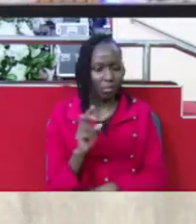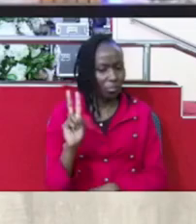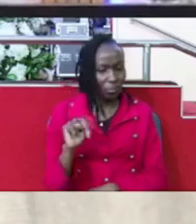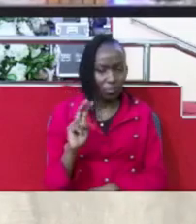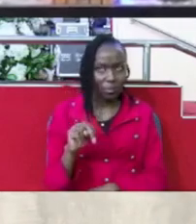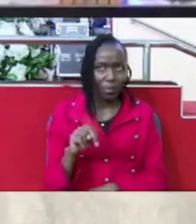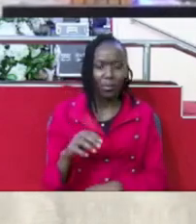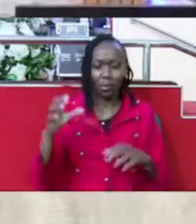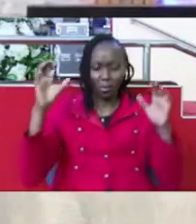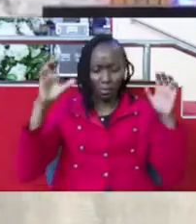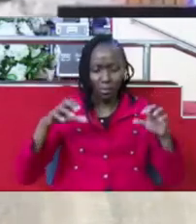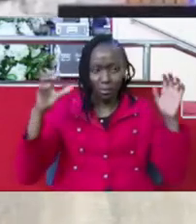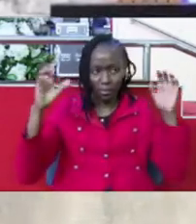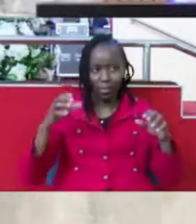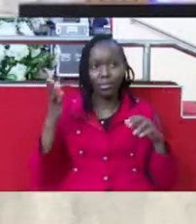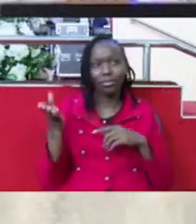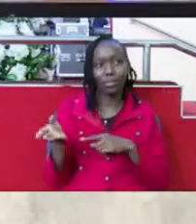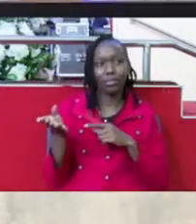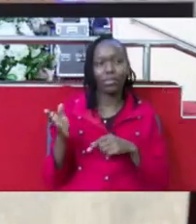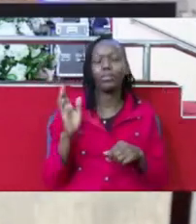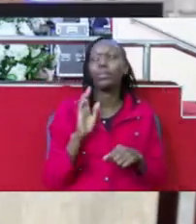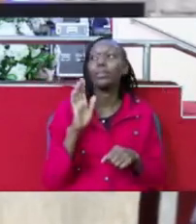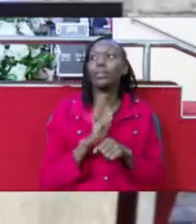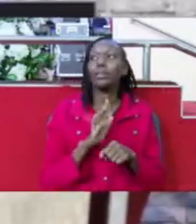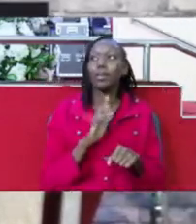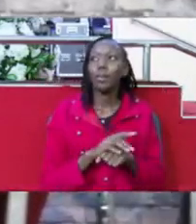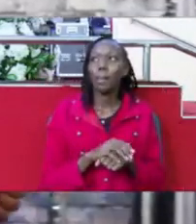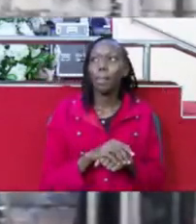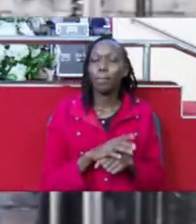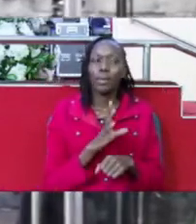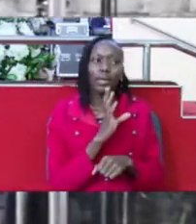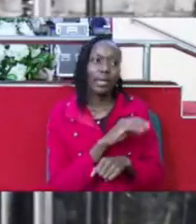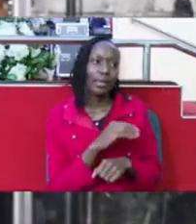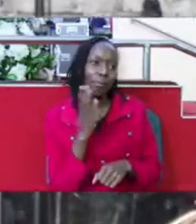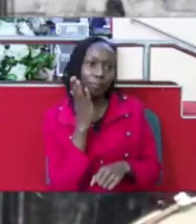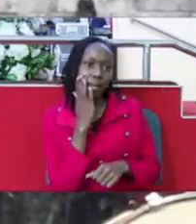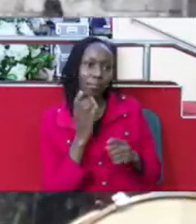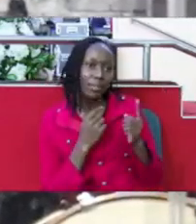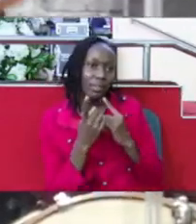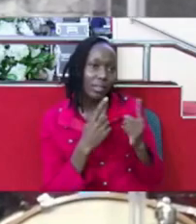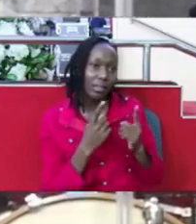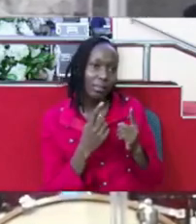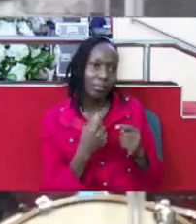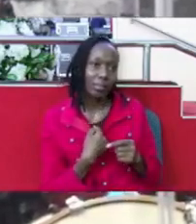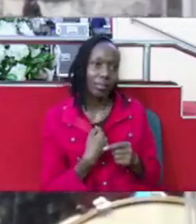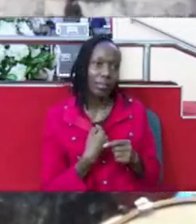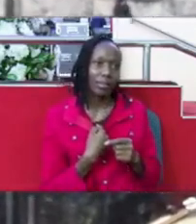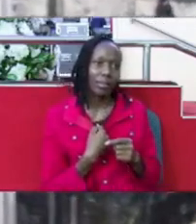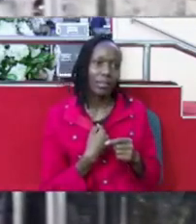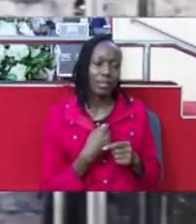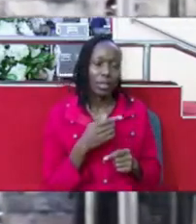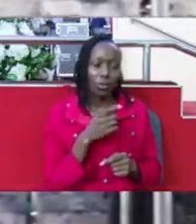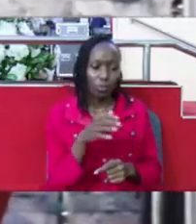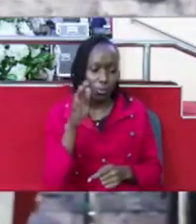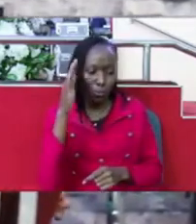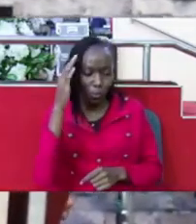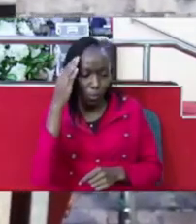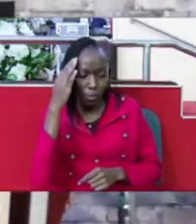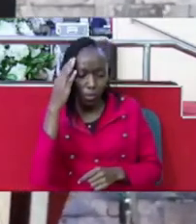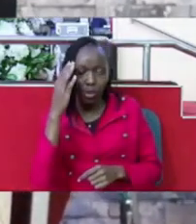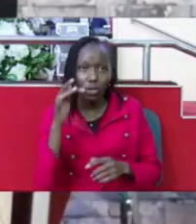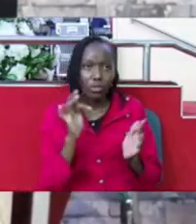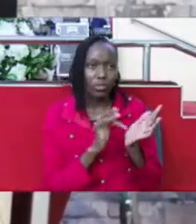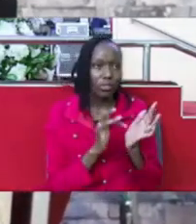ilikuwa inanyesha sana. And she told me, you know, the Bible says Jesus was never late for Sunday school. Ya kwamba